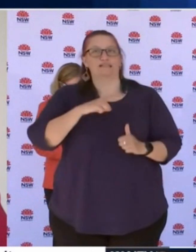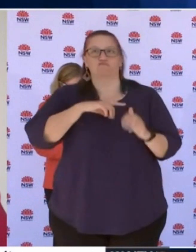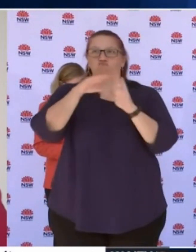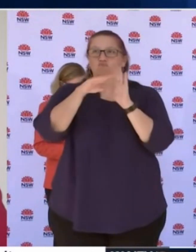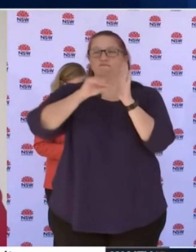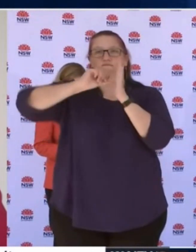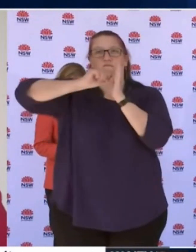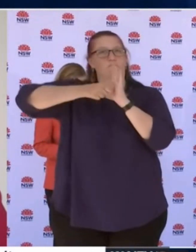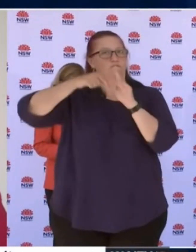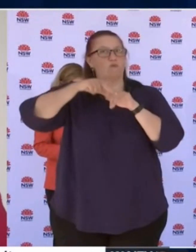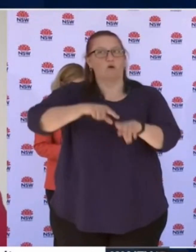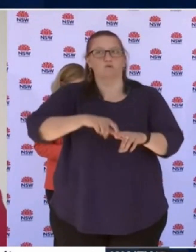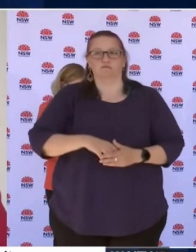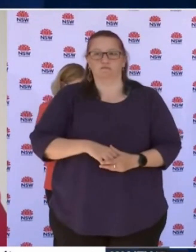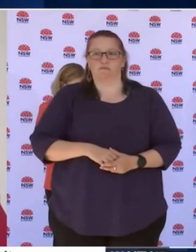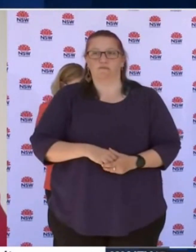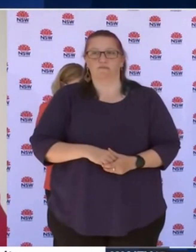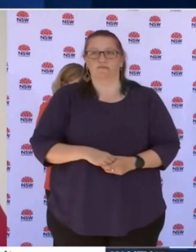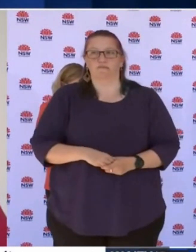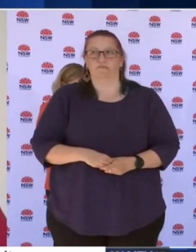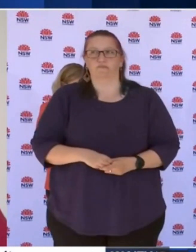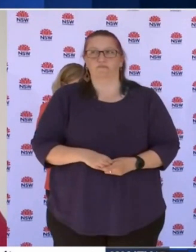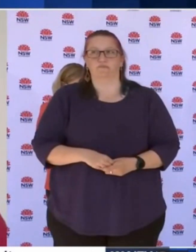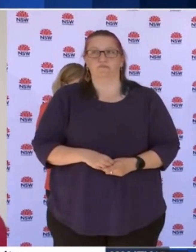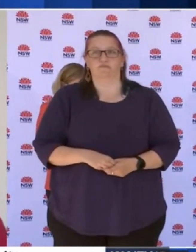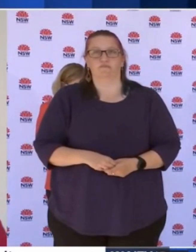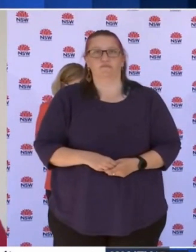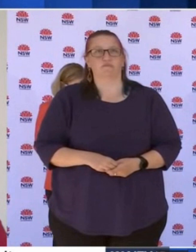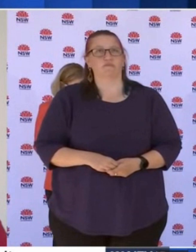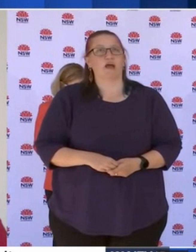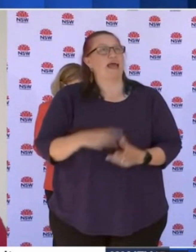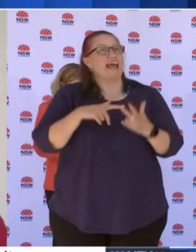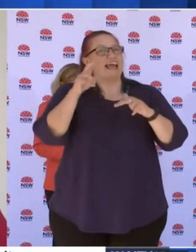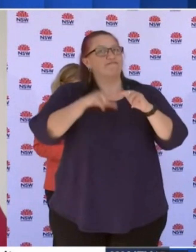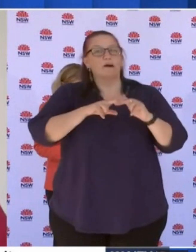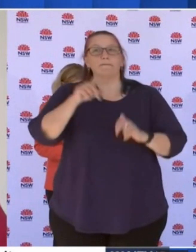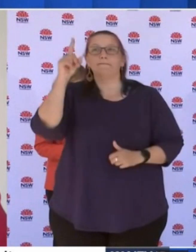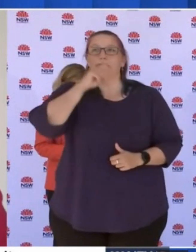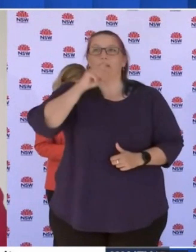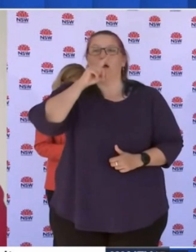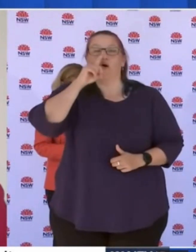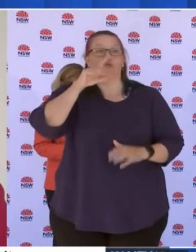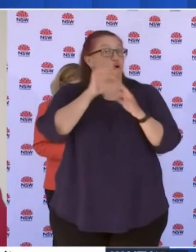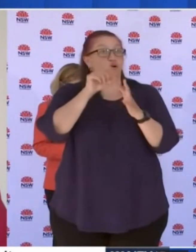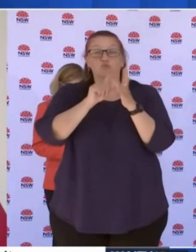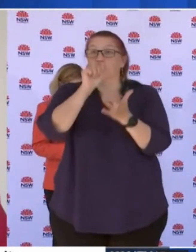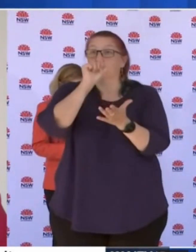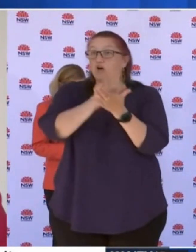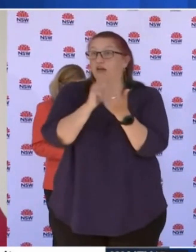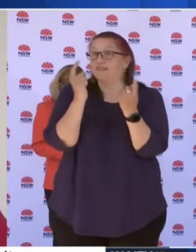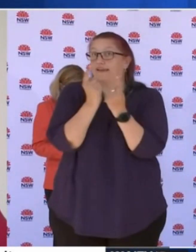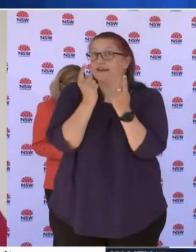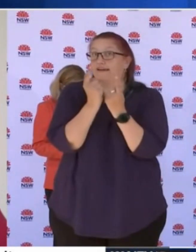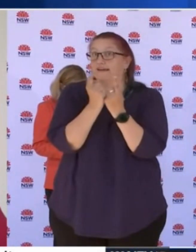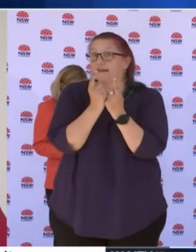to. And please know that even a few people, a handful of people not doing the right thing, can have